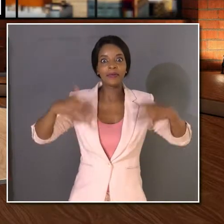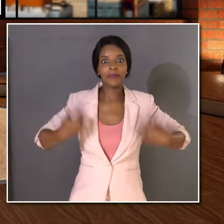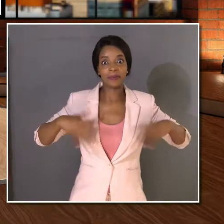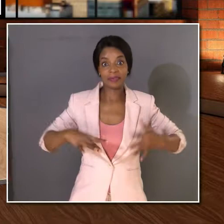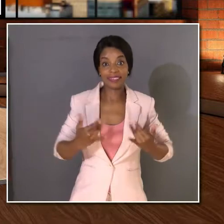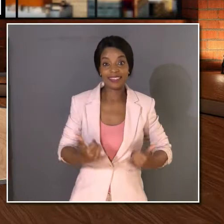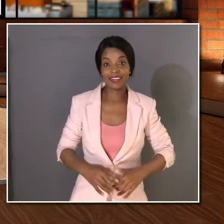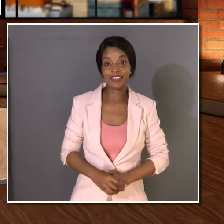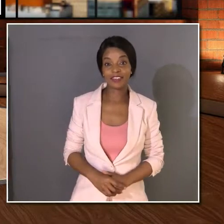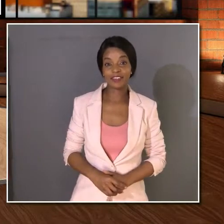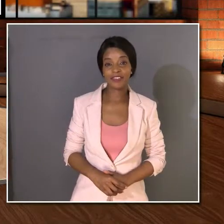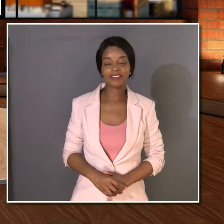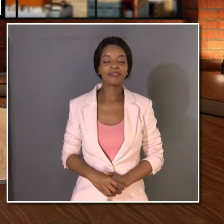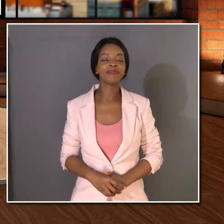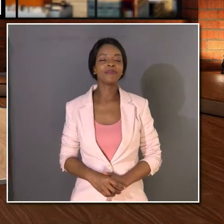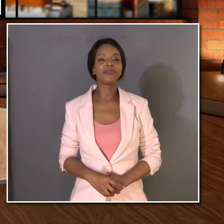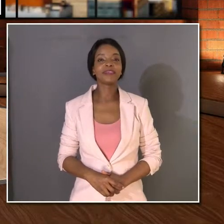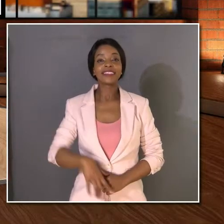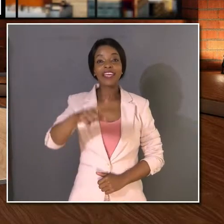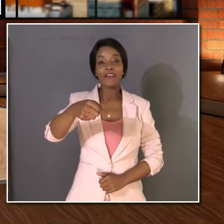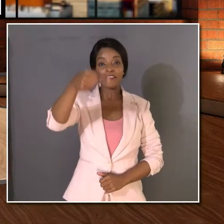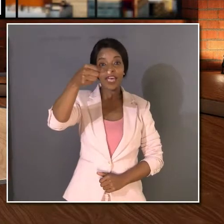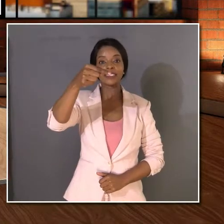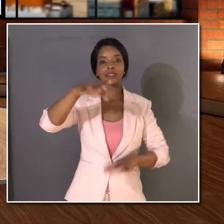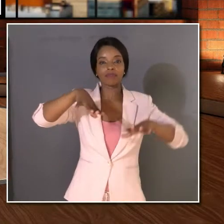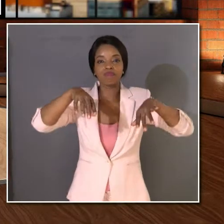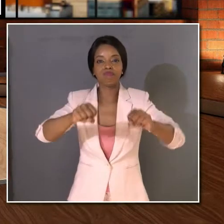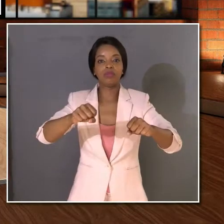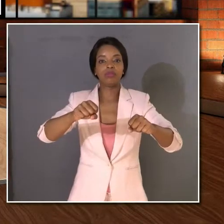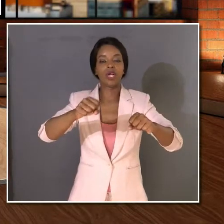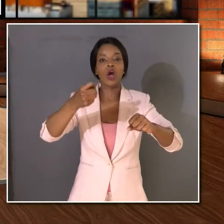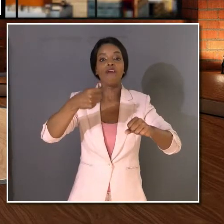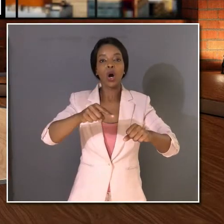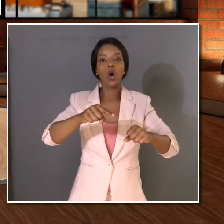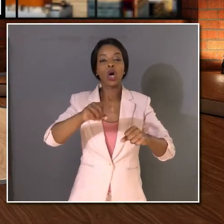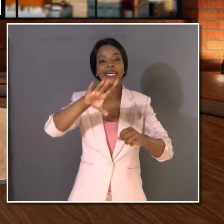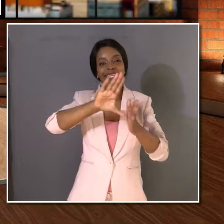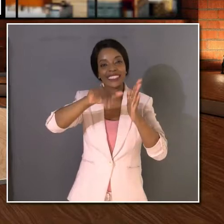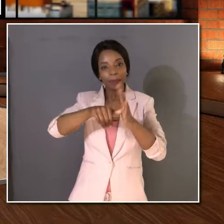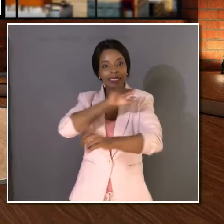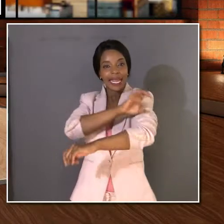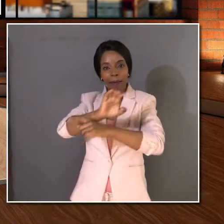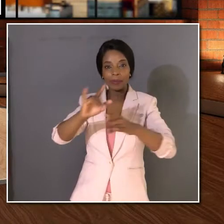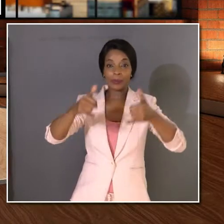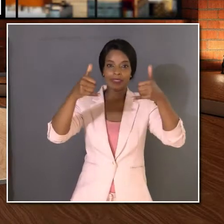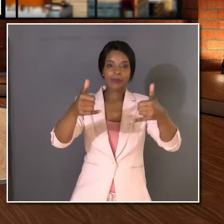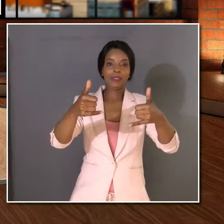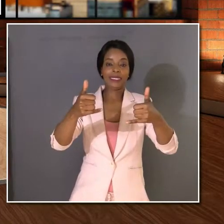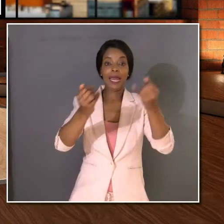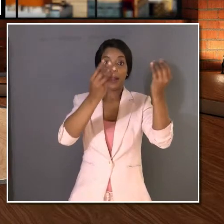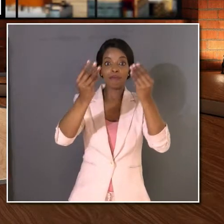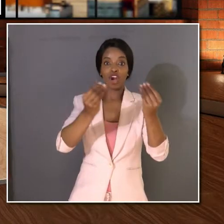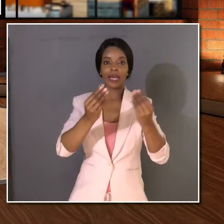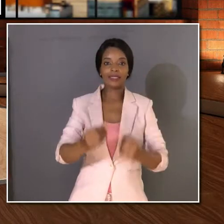First place for the Disability Empowerment Awards, with a prize